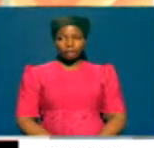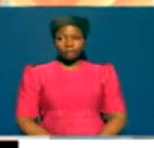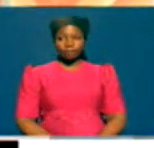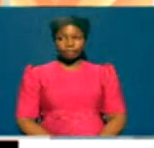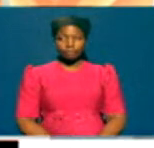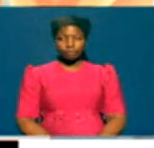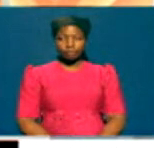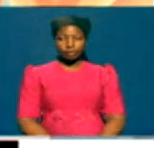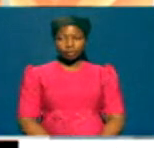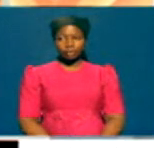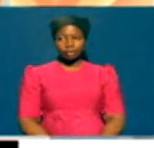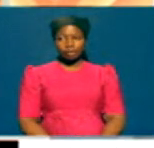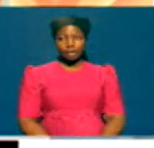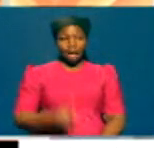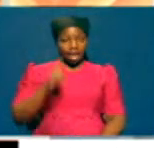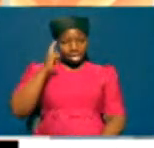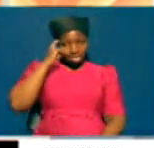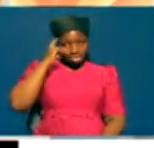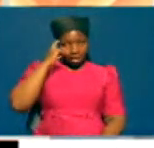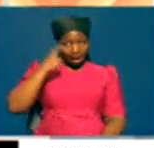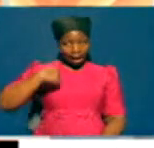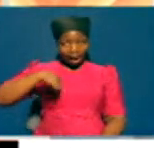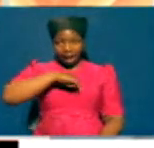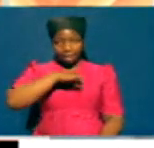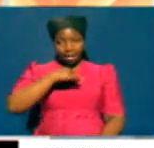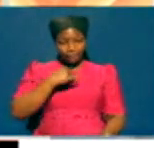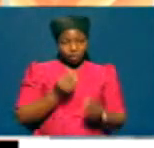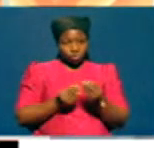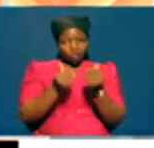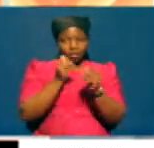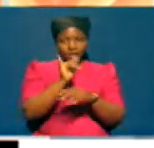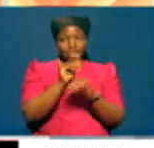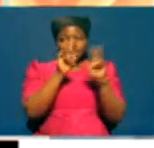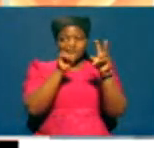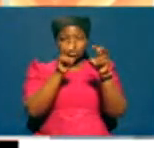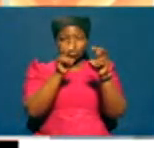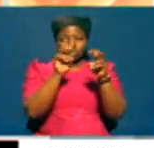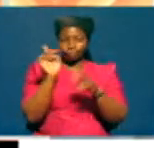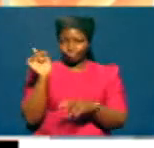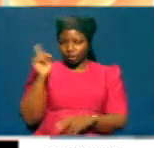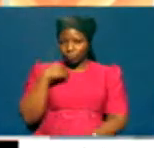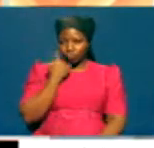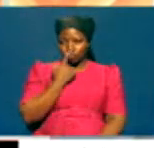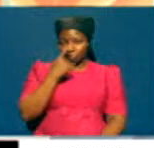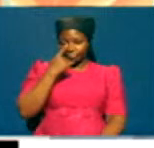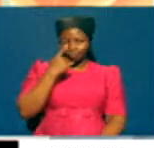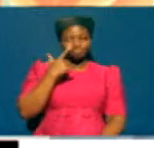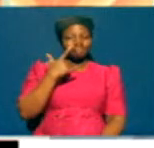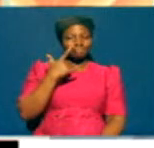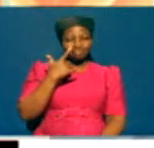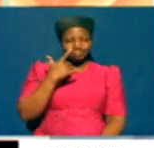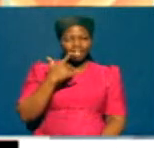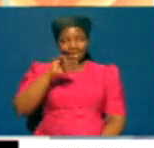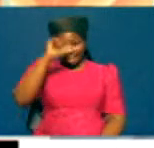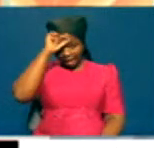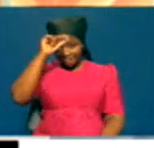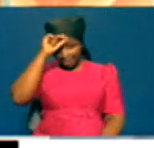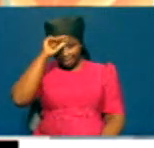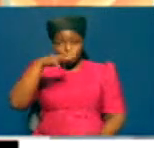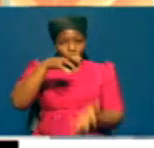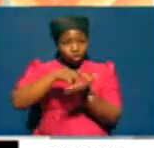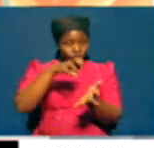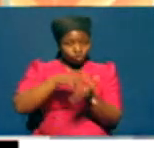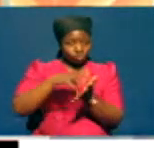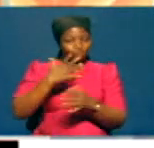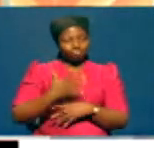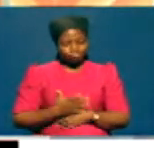All right. I think we are done with that matter. That is the government position shooting straight from the hip. Interior